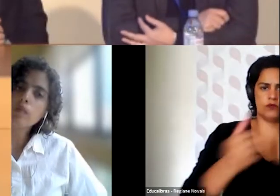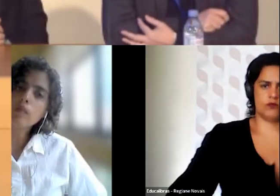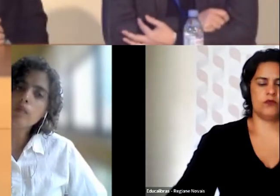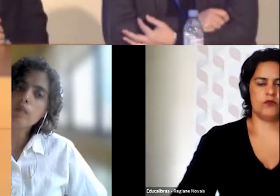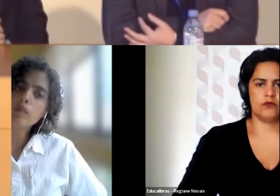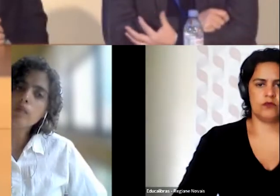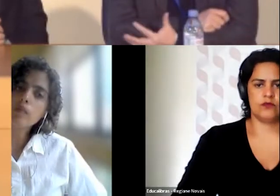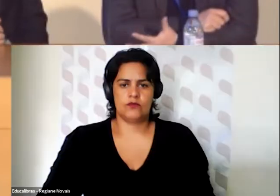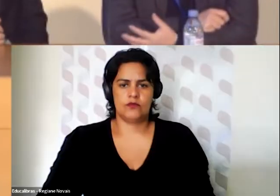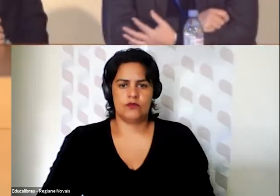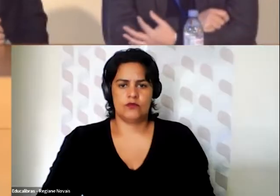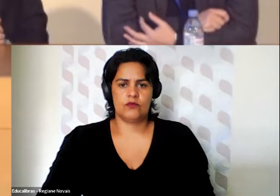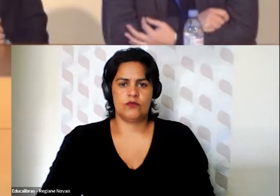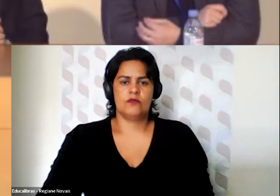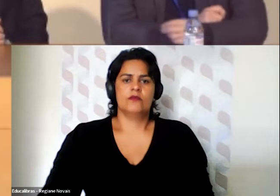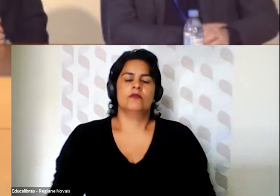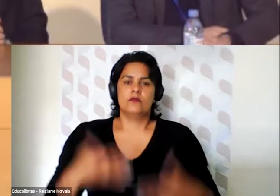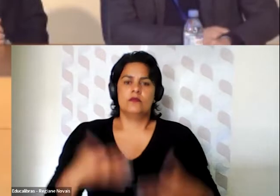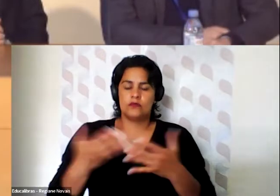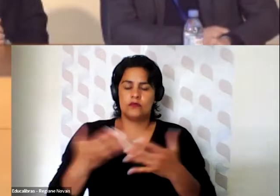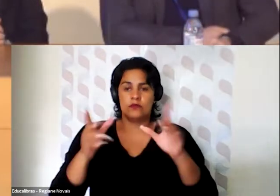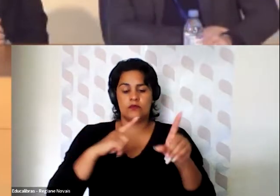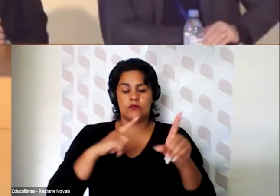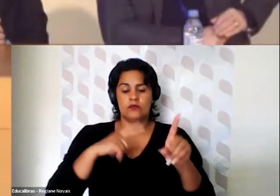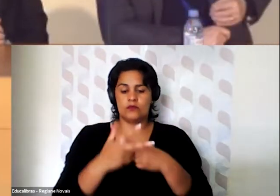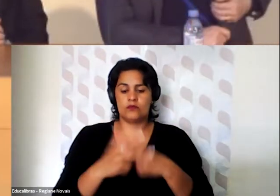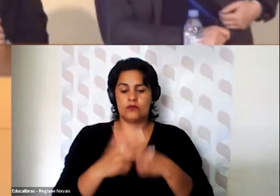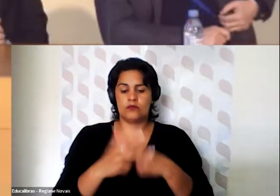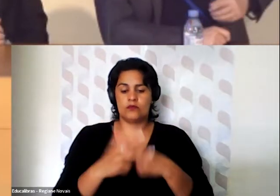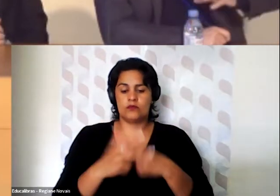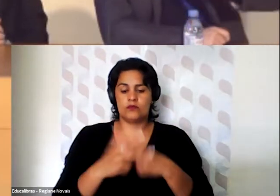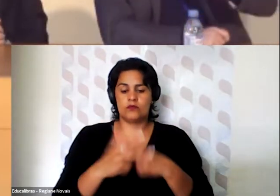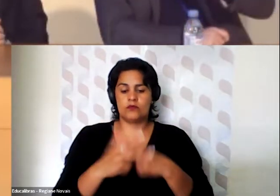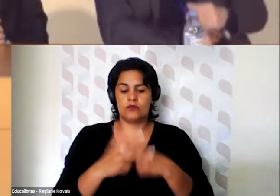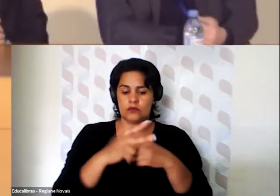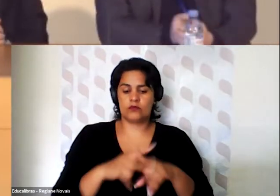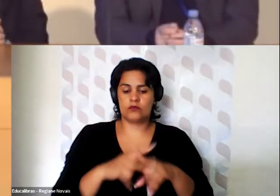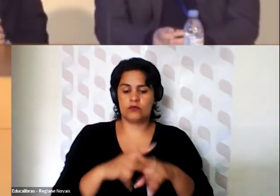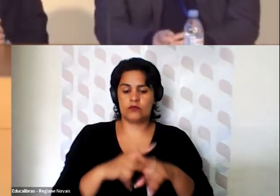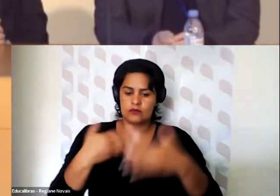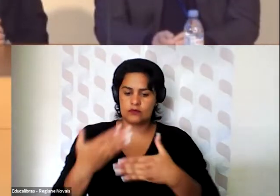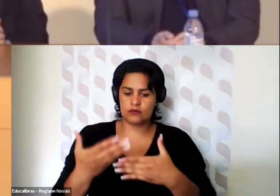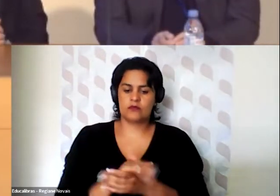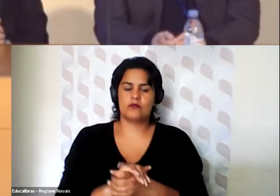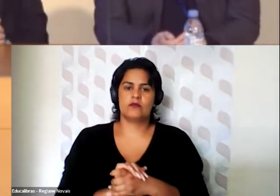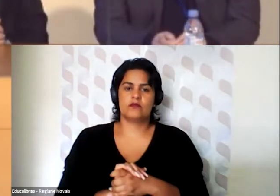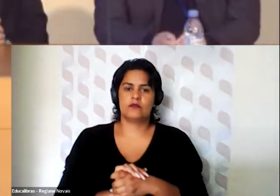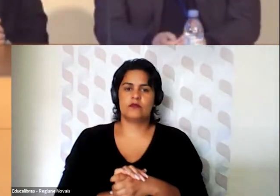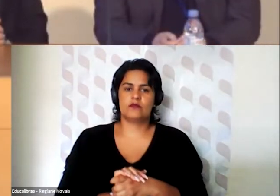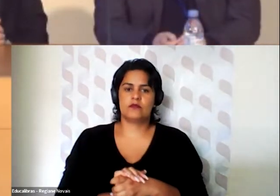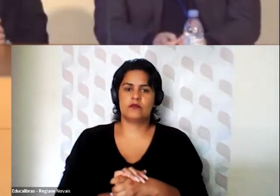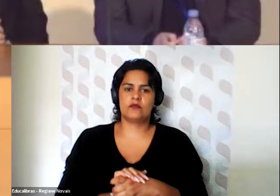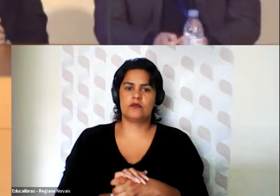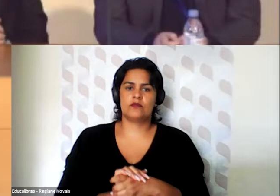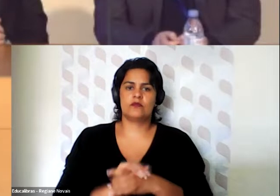double taxation, raising additional tax revenues. This is also something where I see